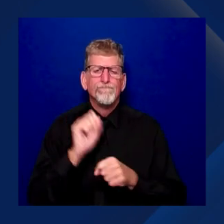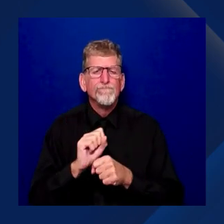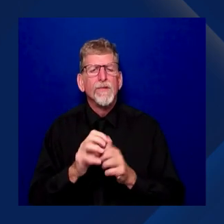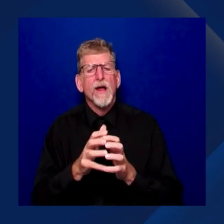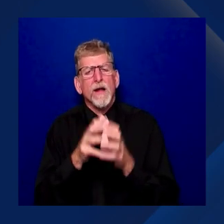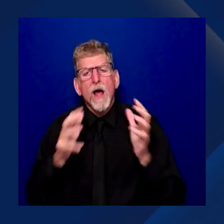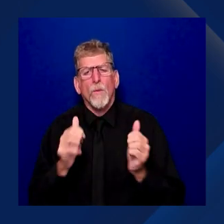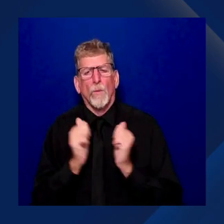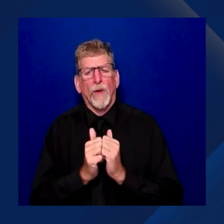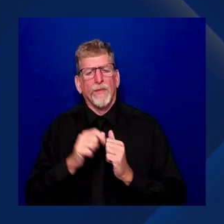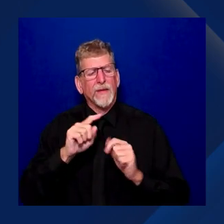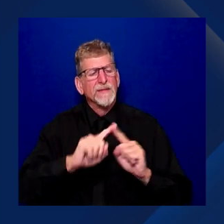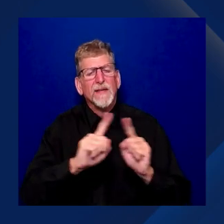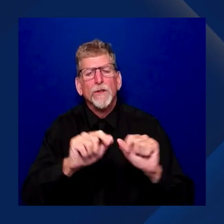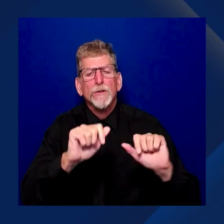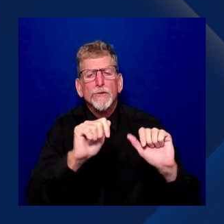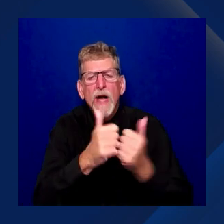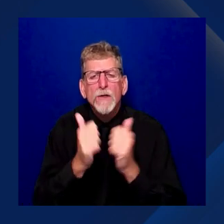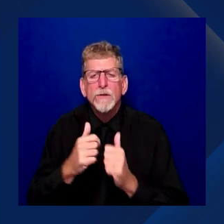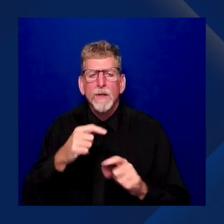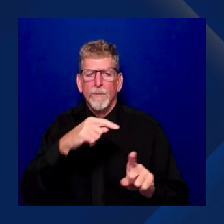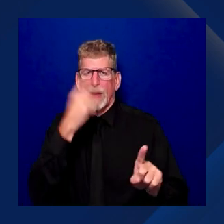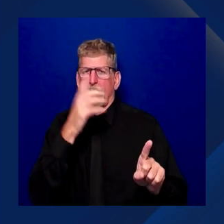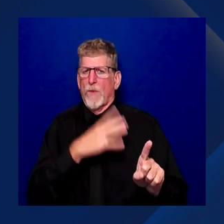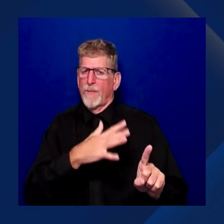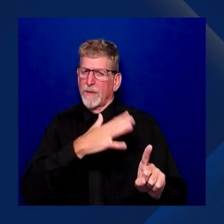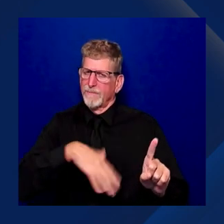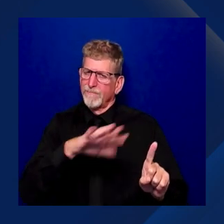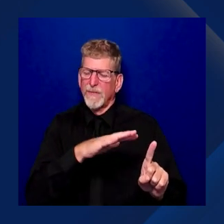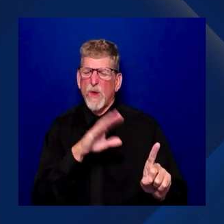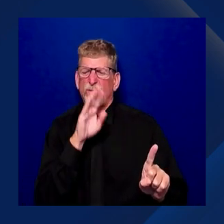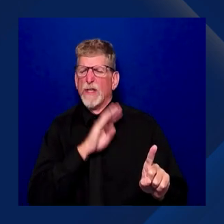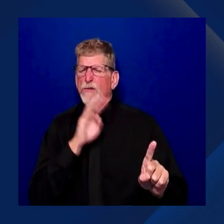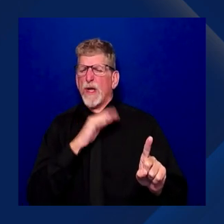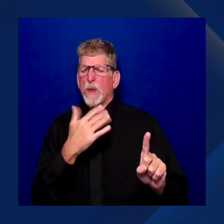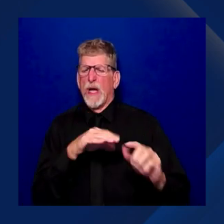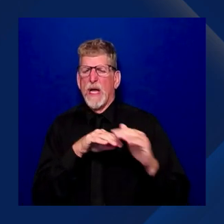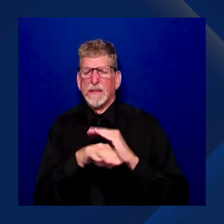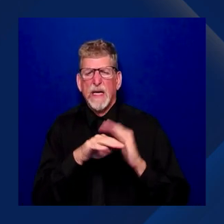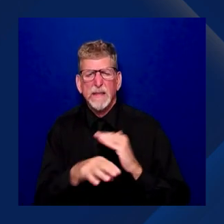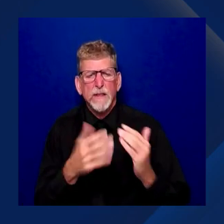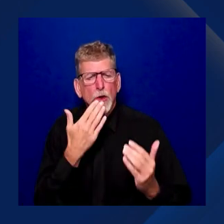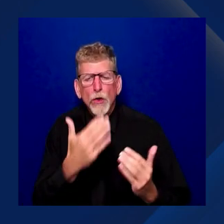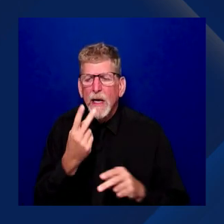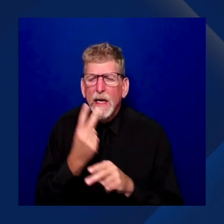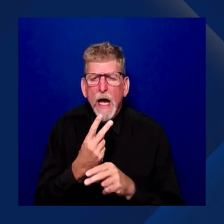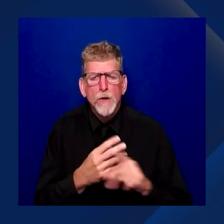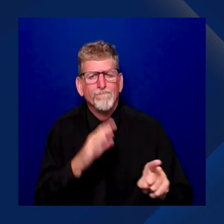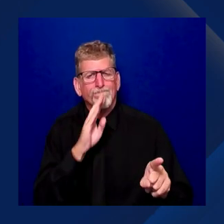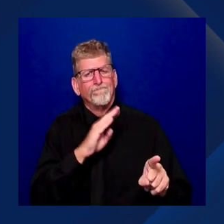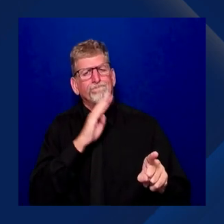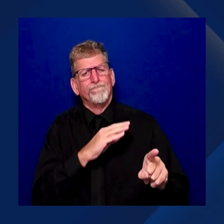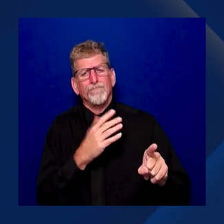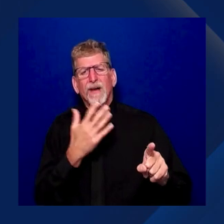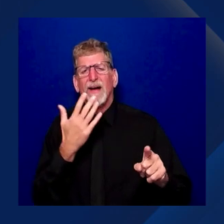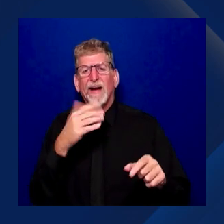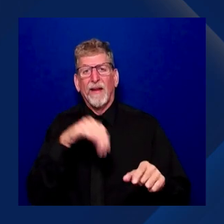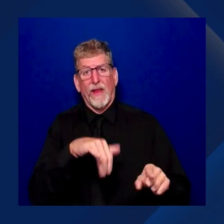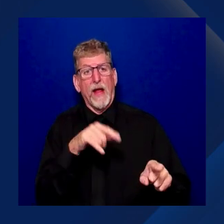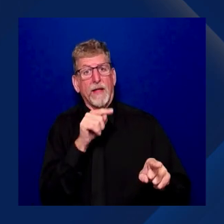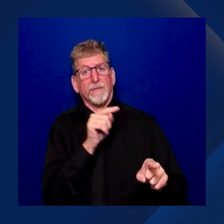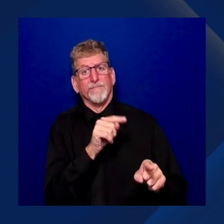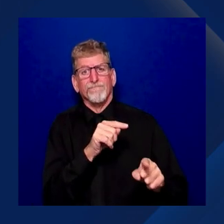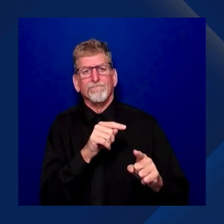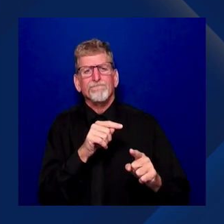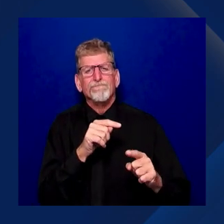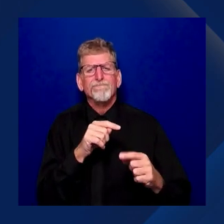that our Black women face in accessing care and also in the bias in the care that they receive. It is for